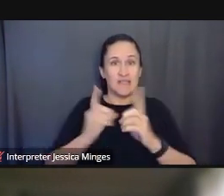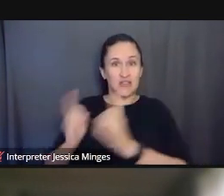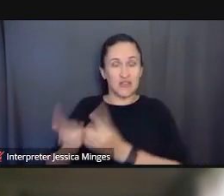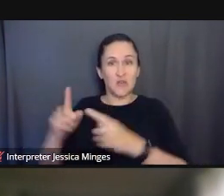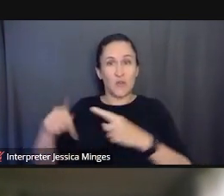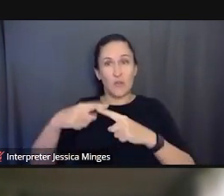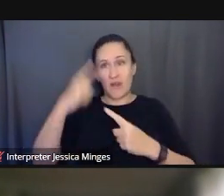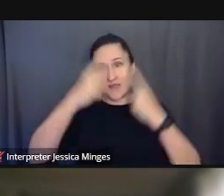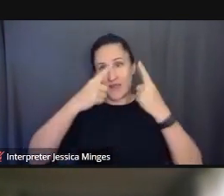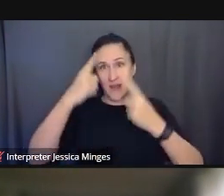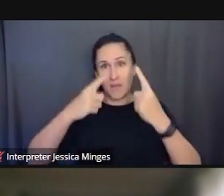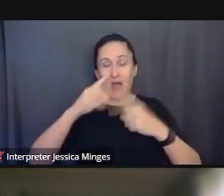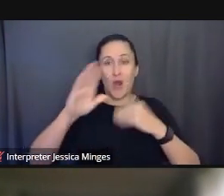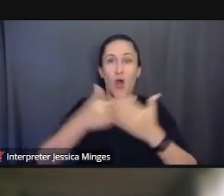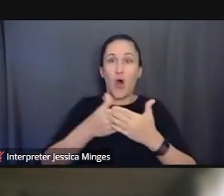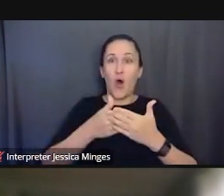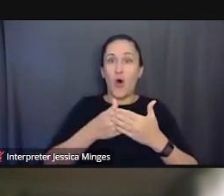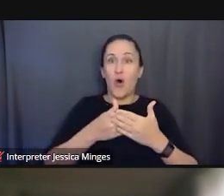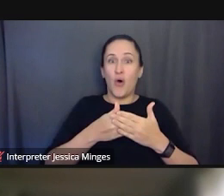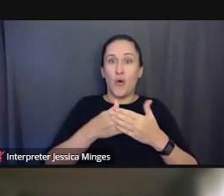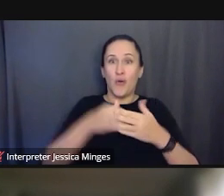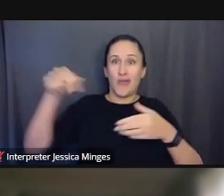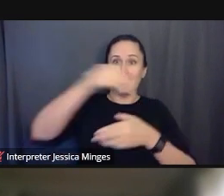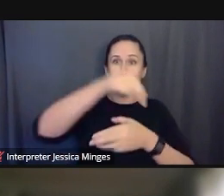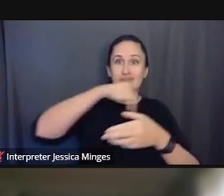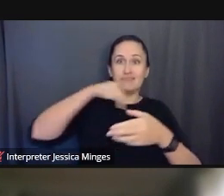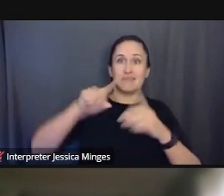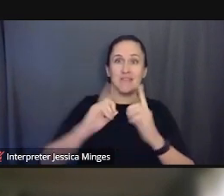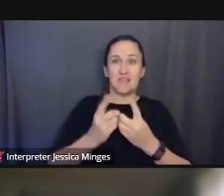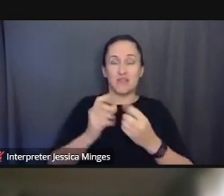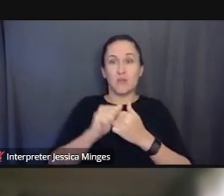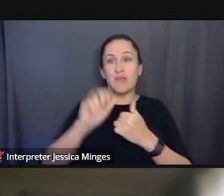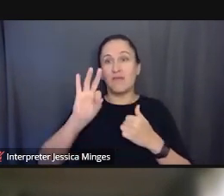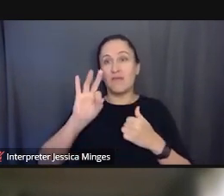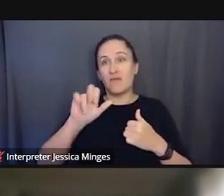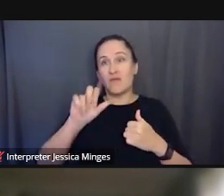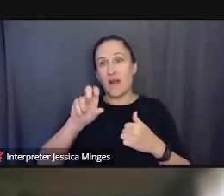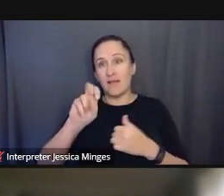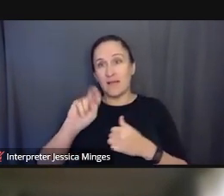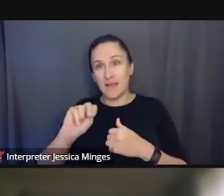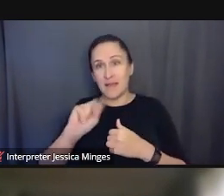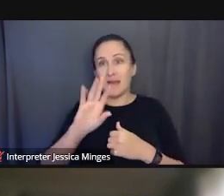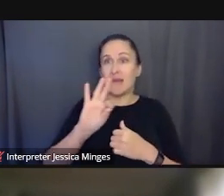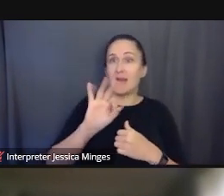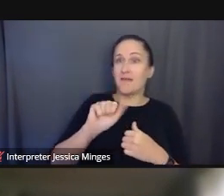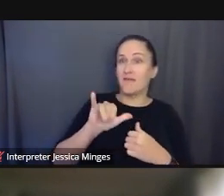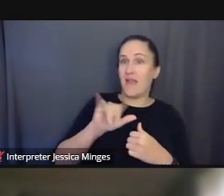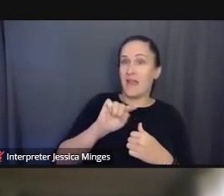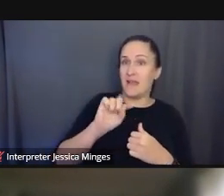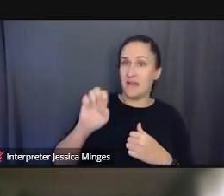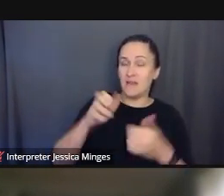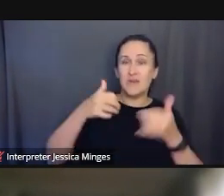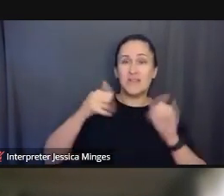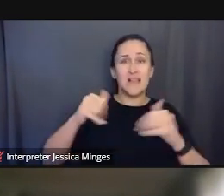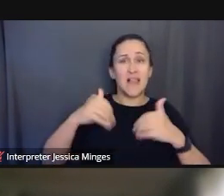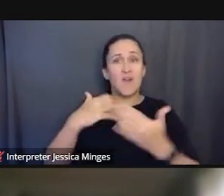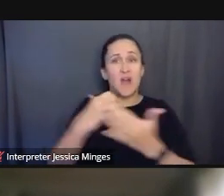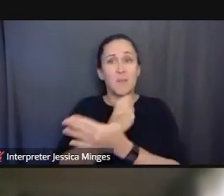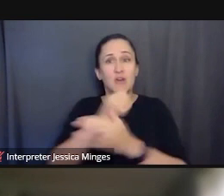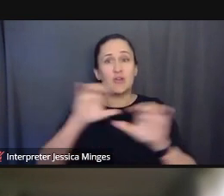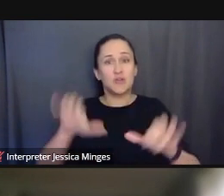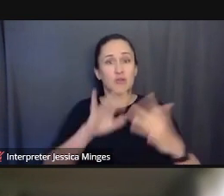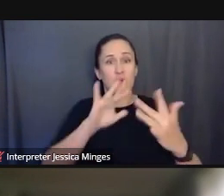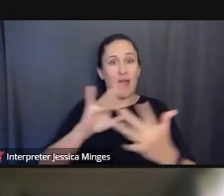the contiguous districts to Franklin and Fayette, we still have an opportunity to do